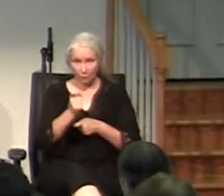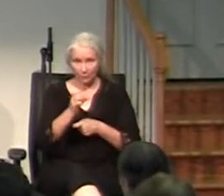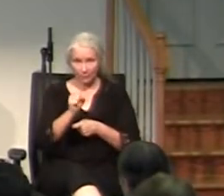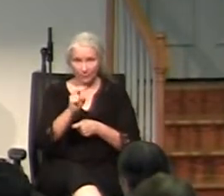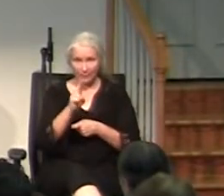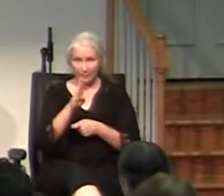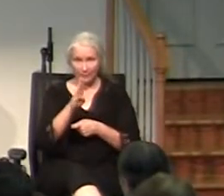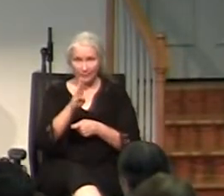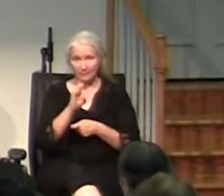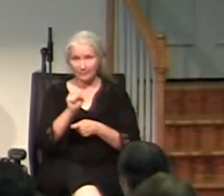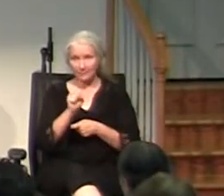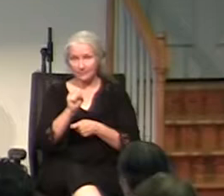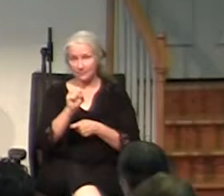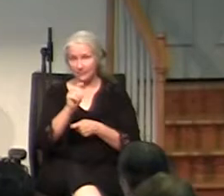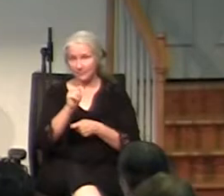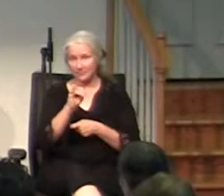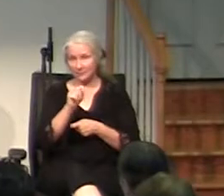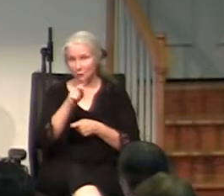but is it scriptural?